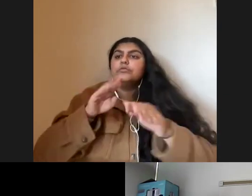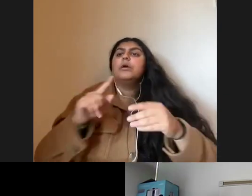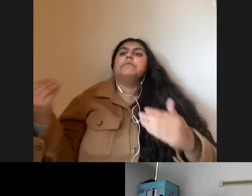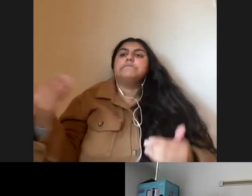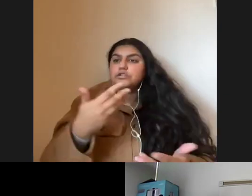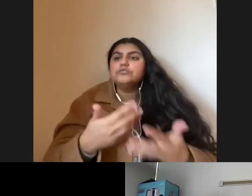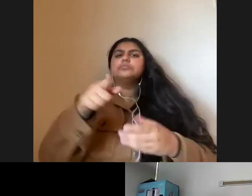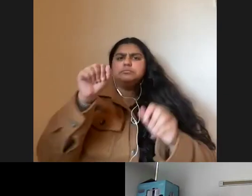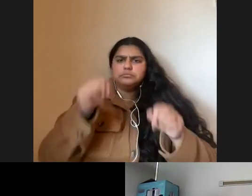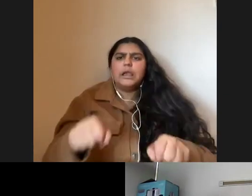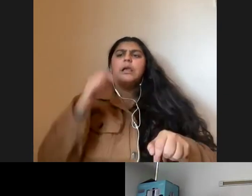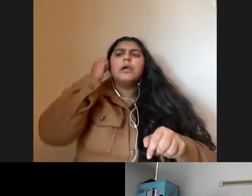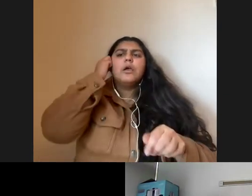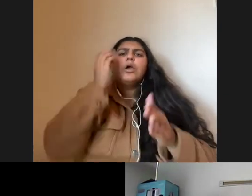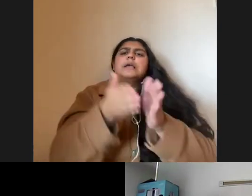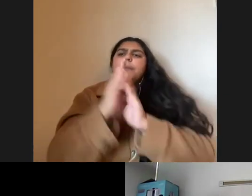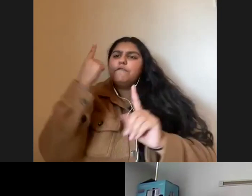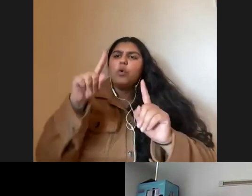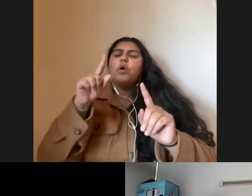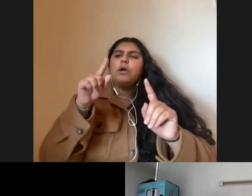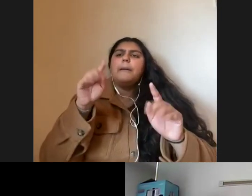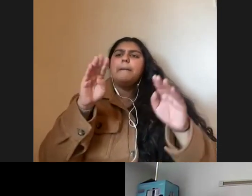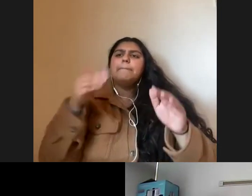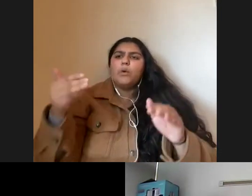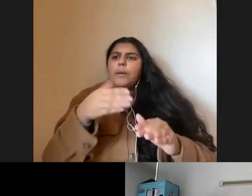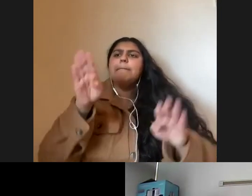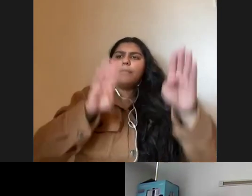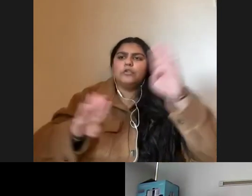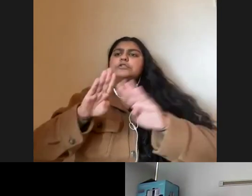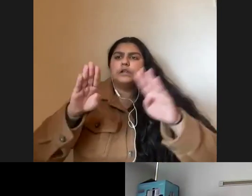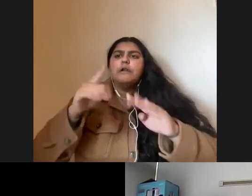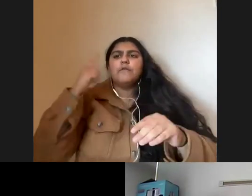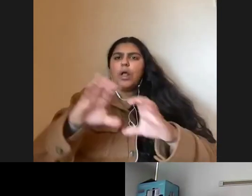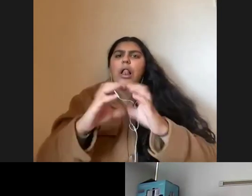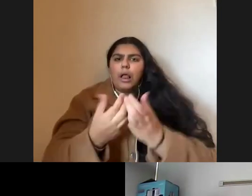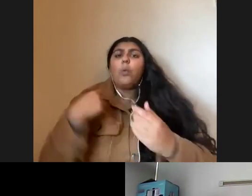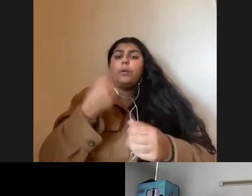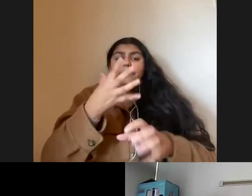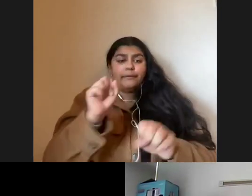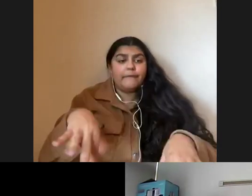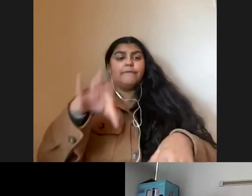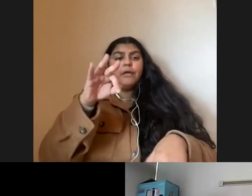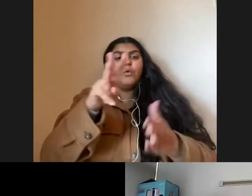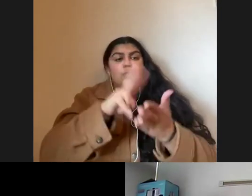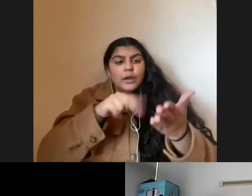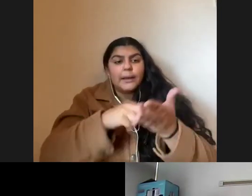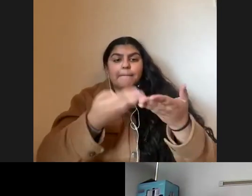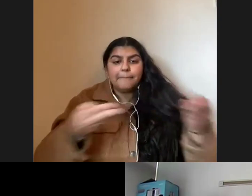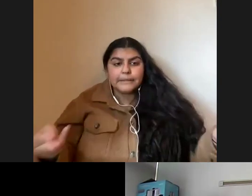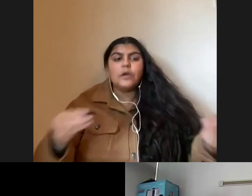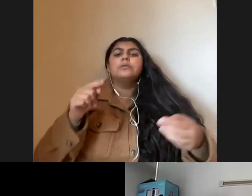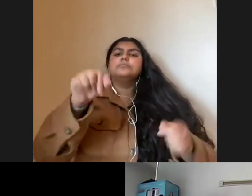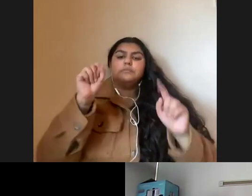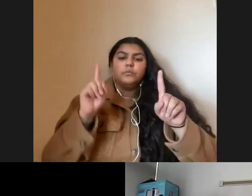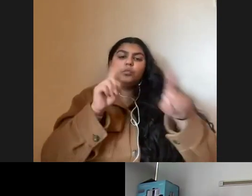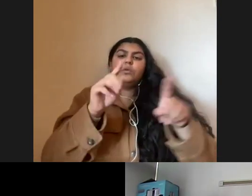marine biologist just for your class. Works for us. We can give you some reading material if you'd like. Check it out, skypeascientist.com. That's